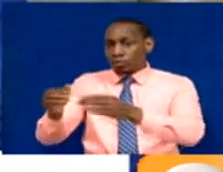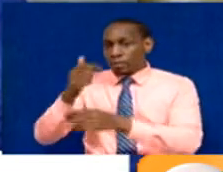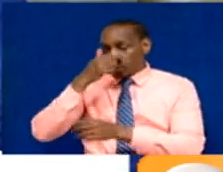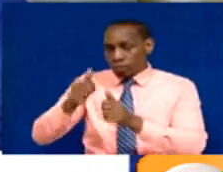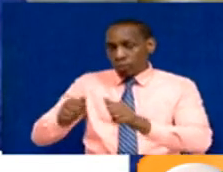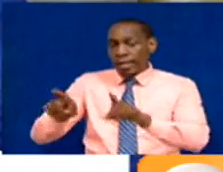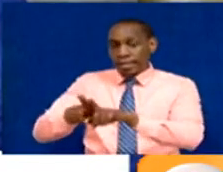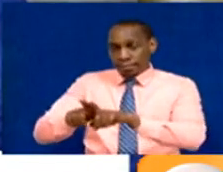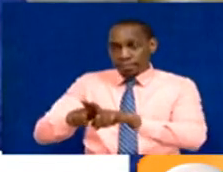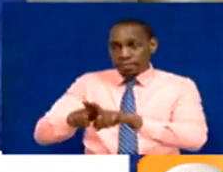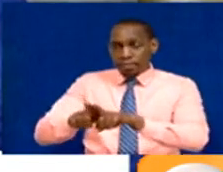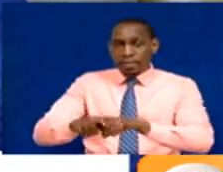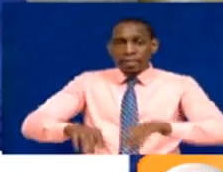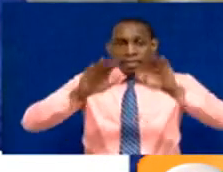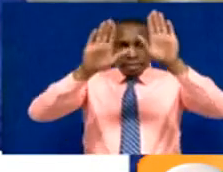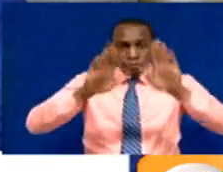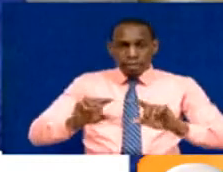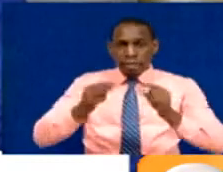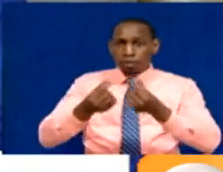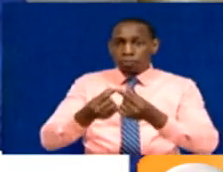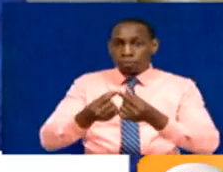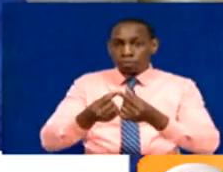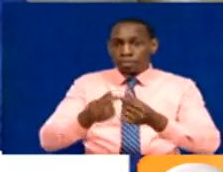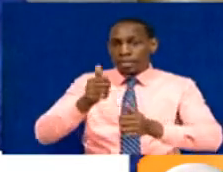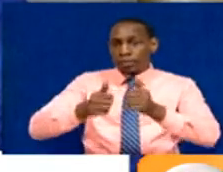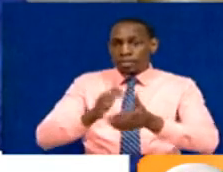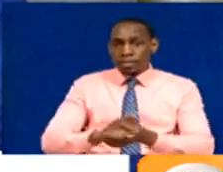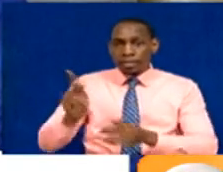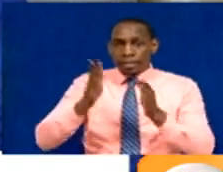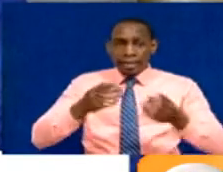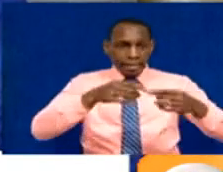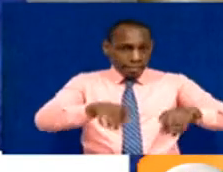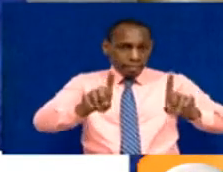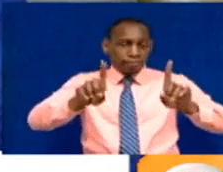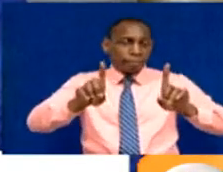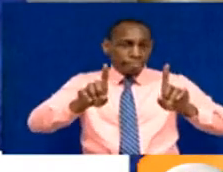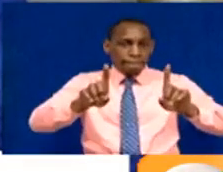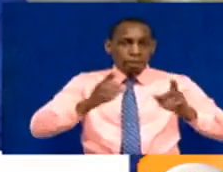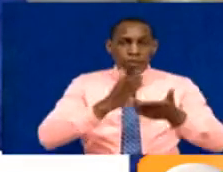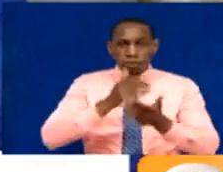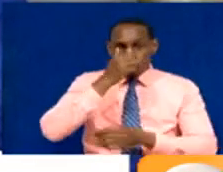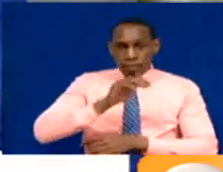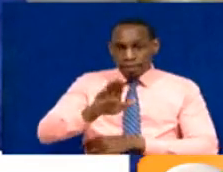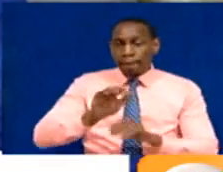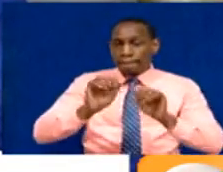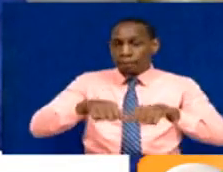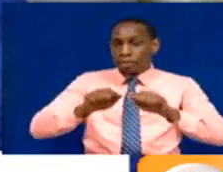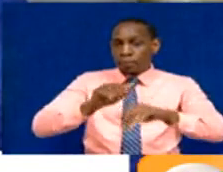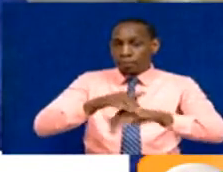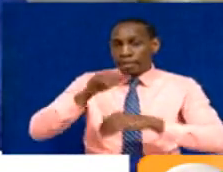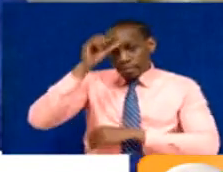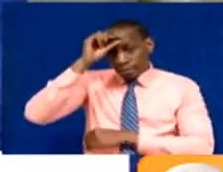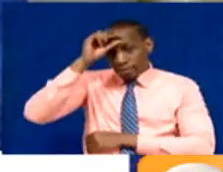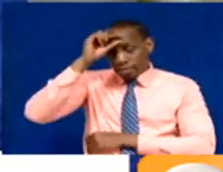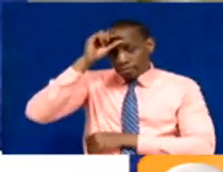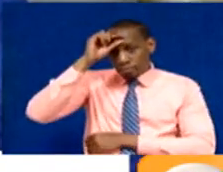as well. And the most important group is the Kenyans themselves. I really wish we could get a